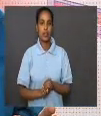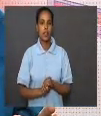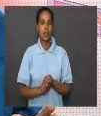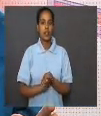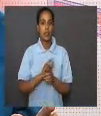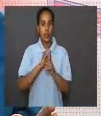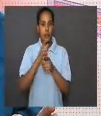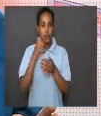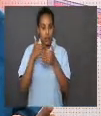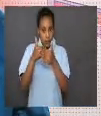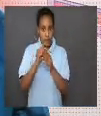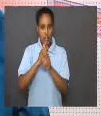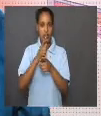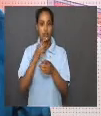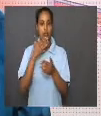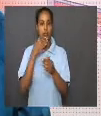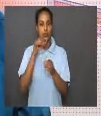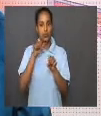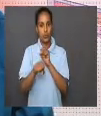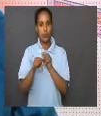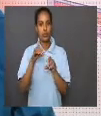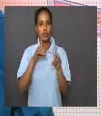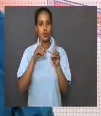your answers, students? If so,